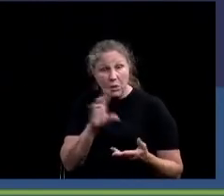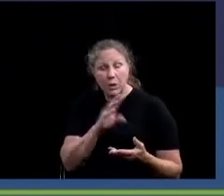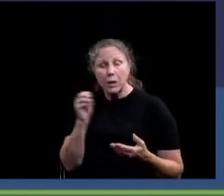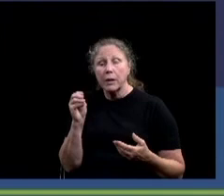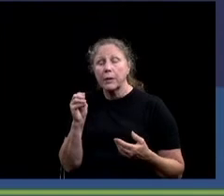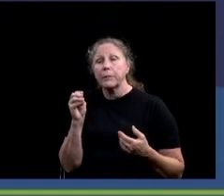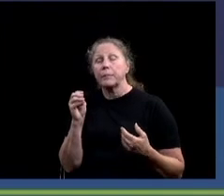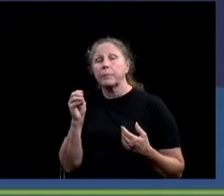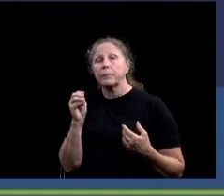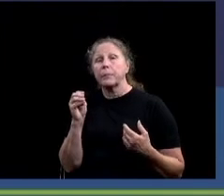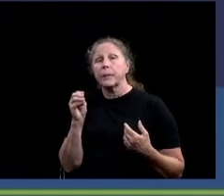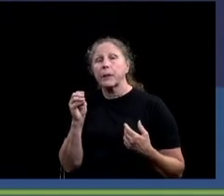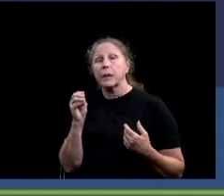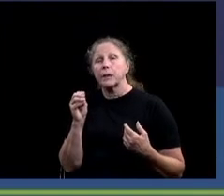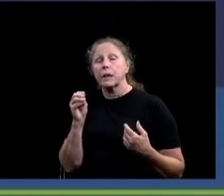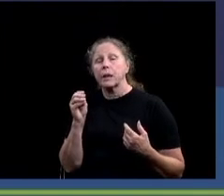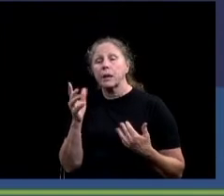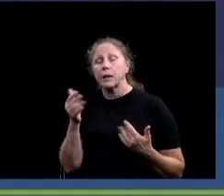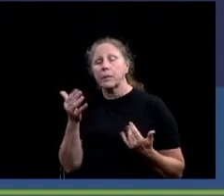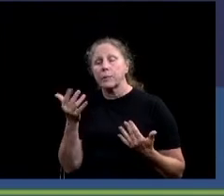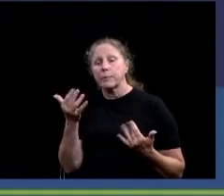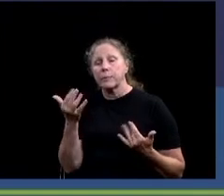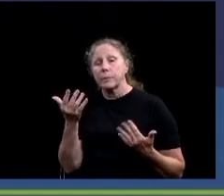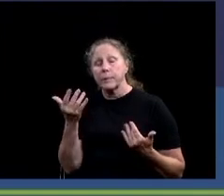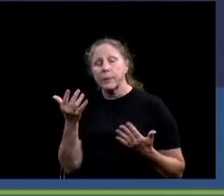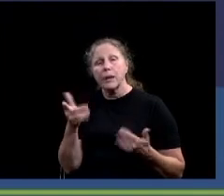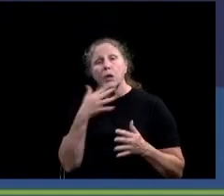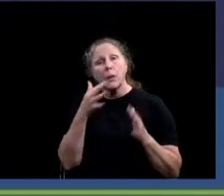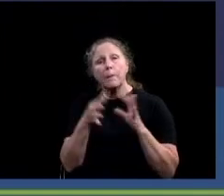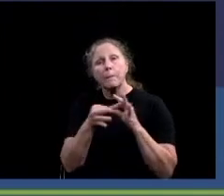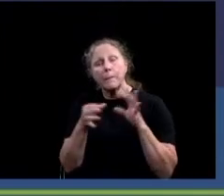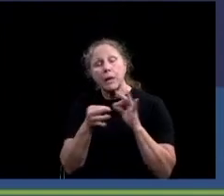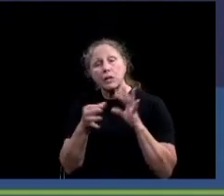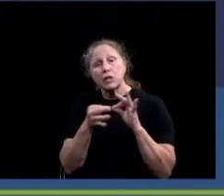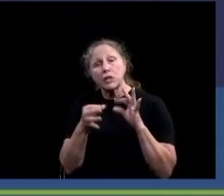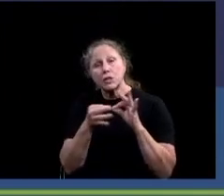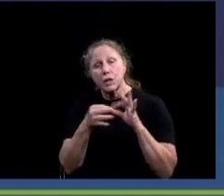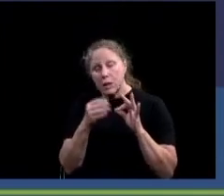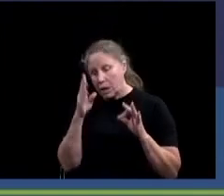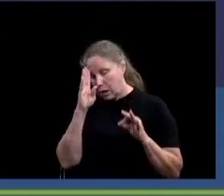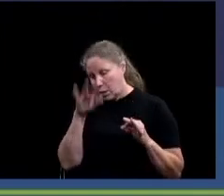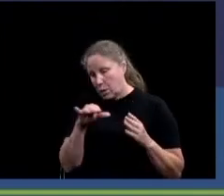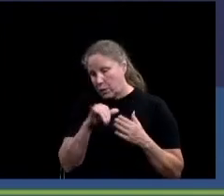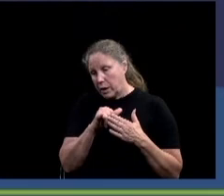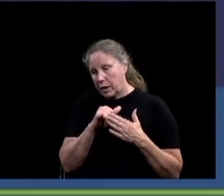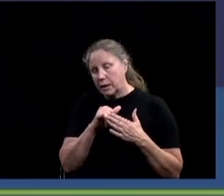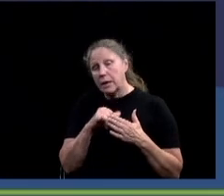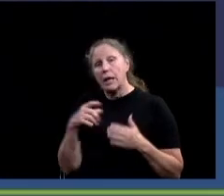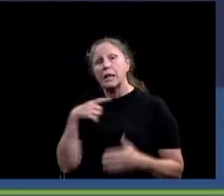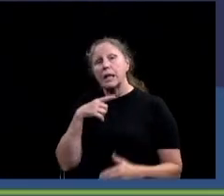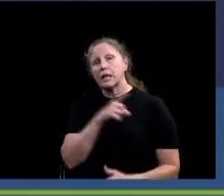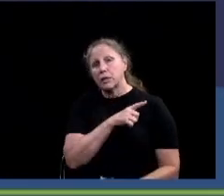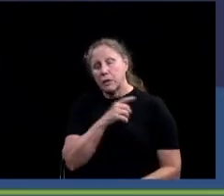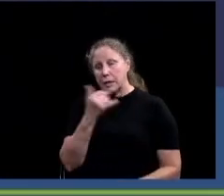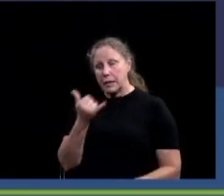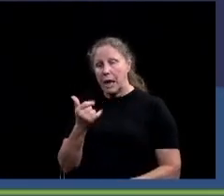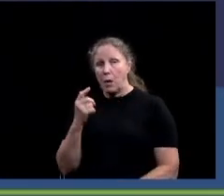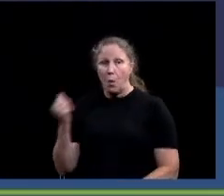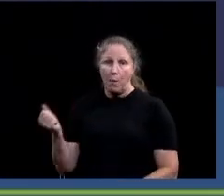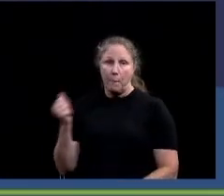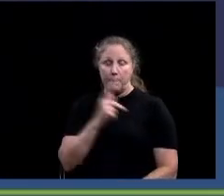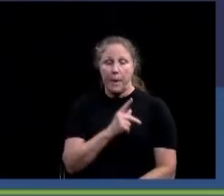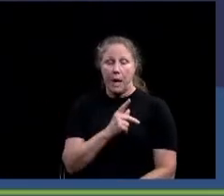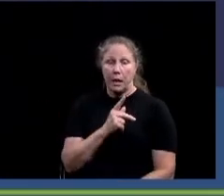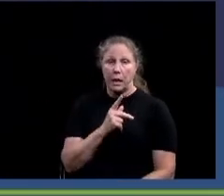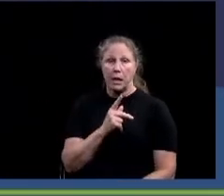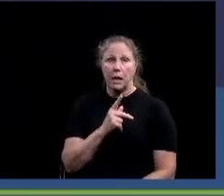You mentioned I know that the legislature is now going back to do some more work that was left